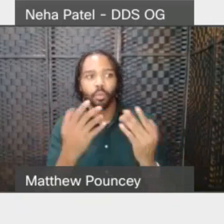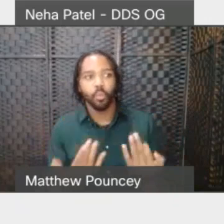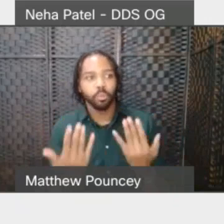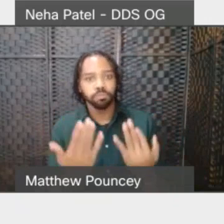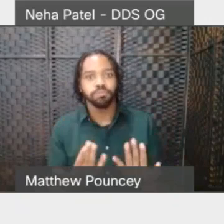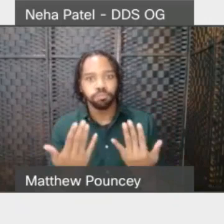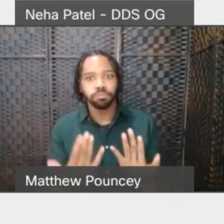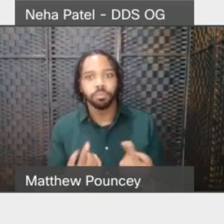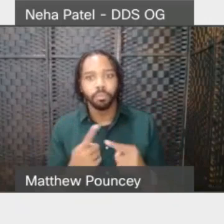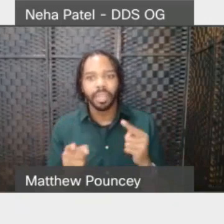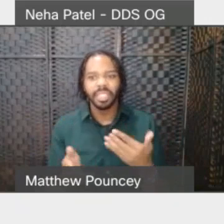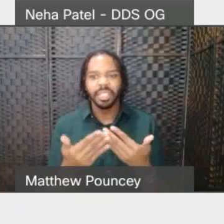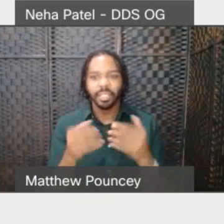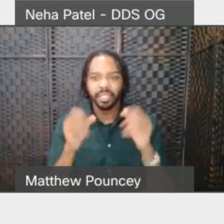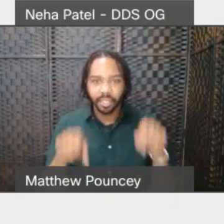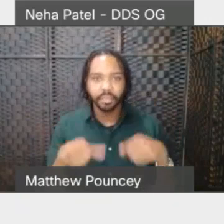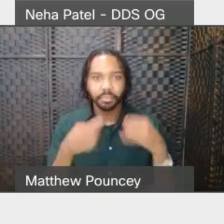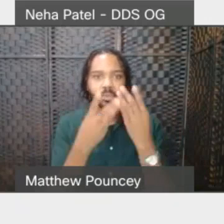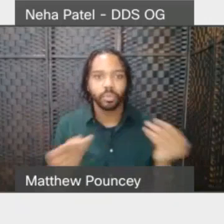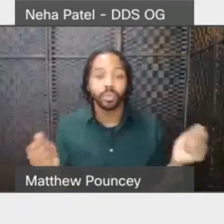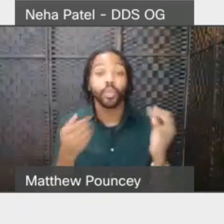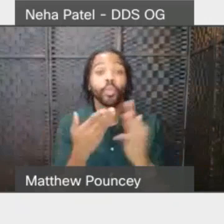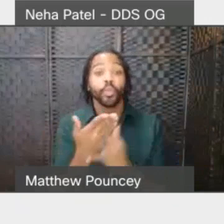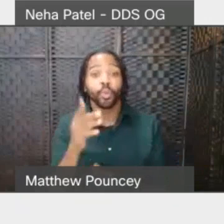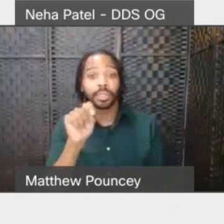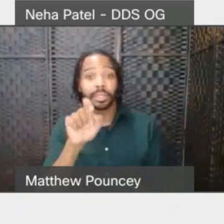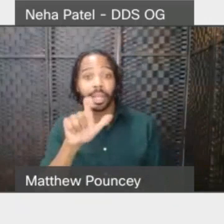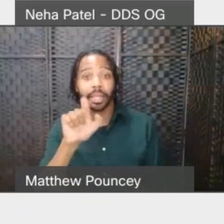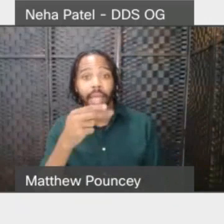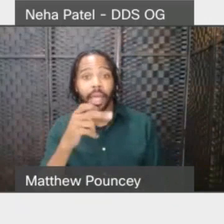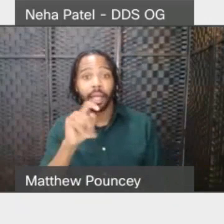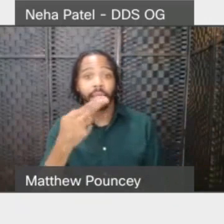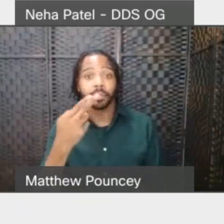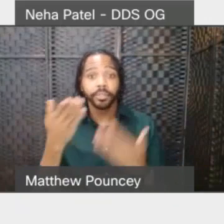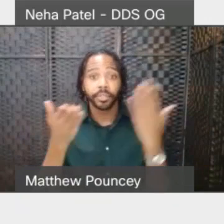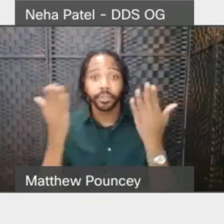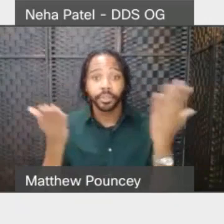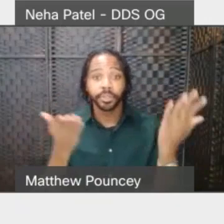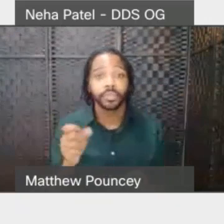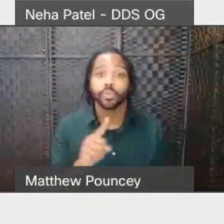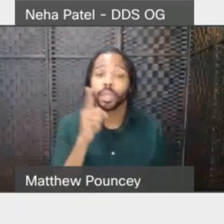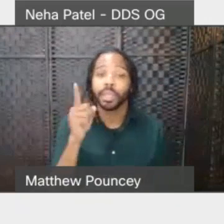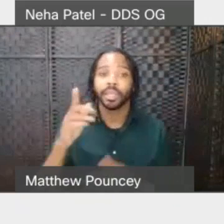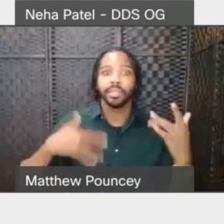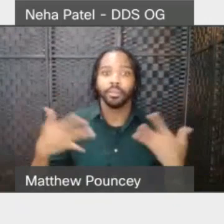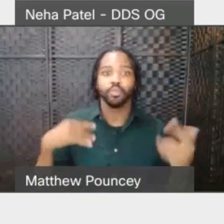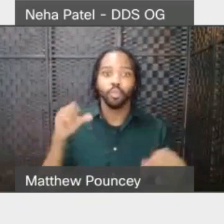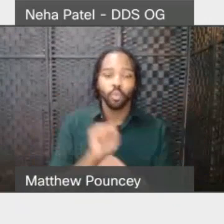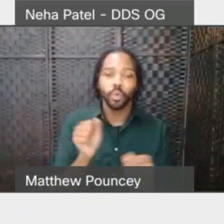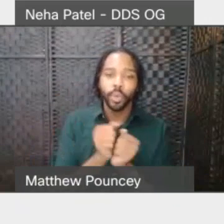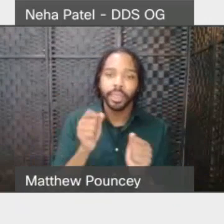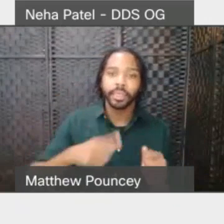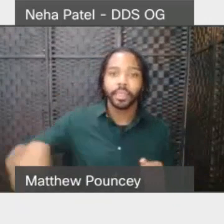care of via, telehealth services as well. So we're really excited to work with them. We